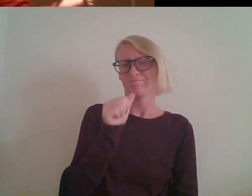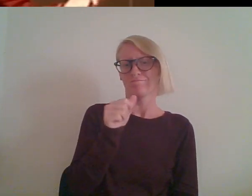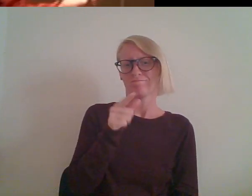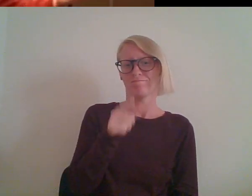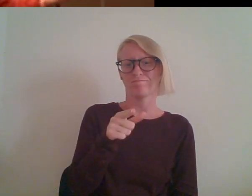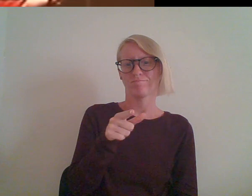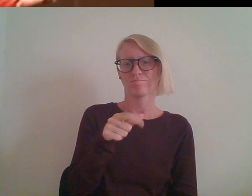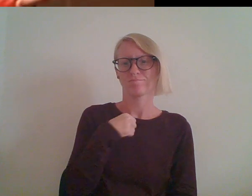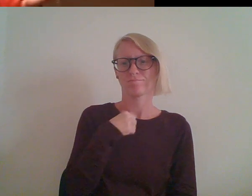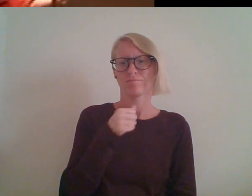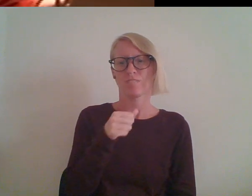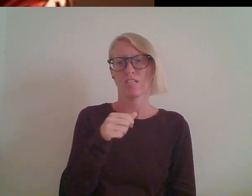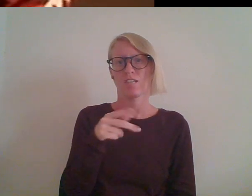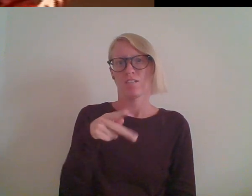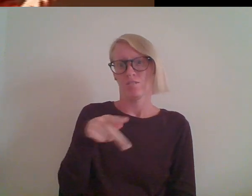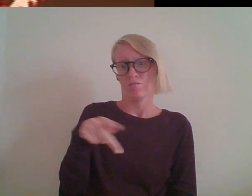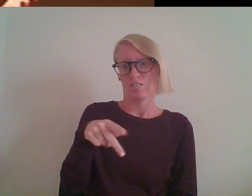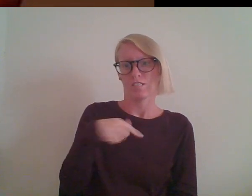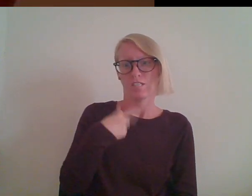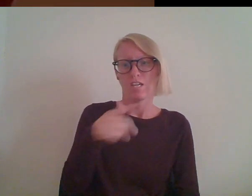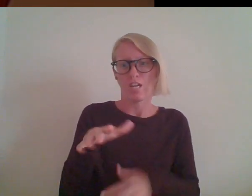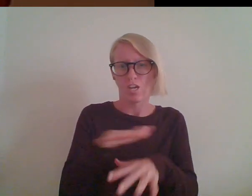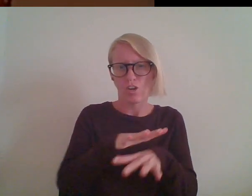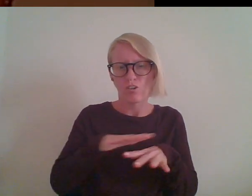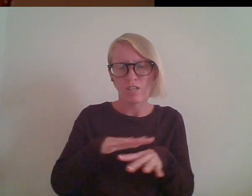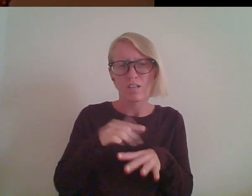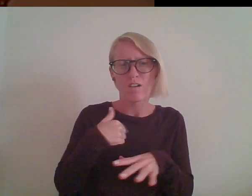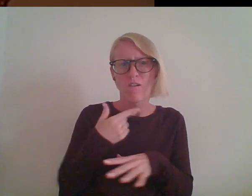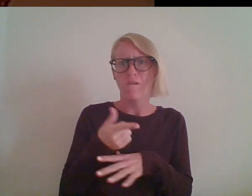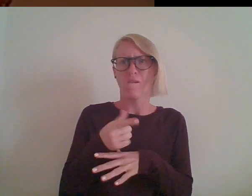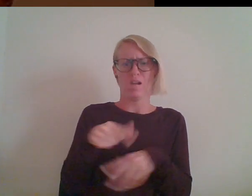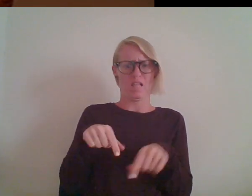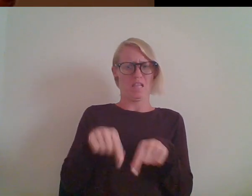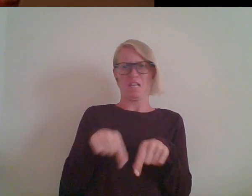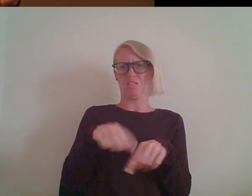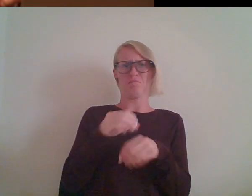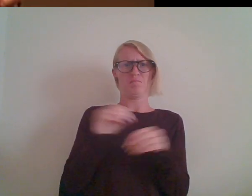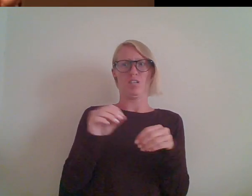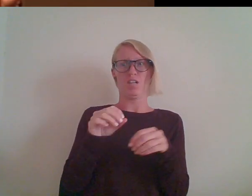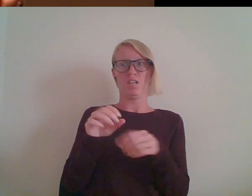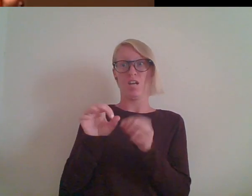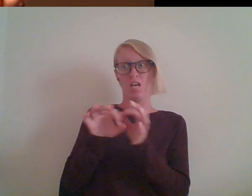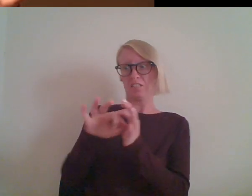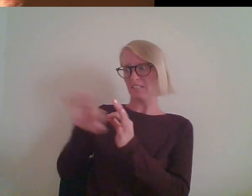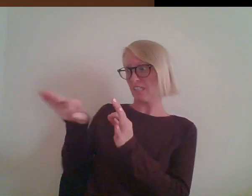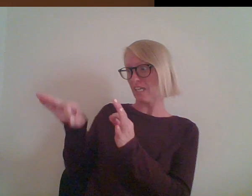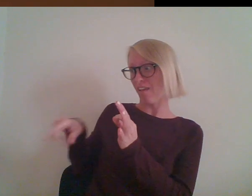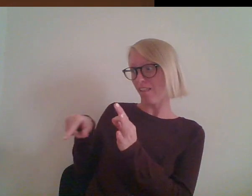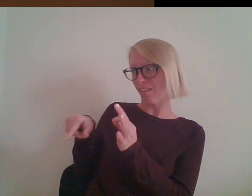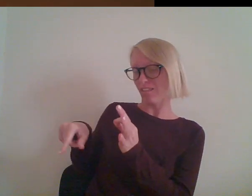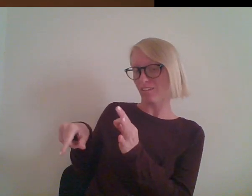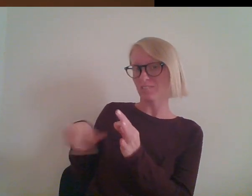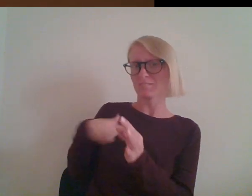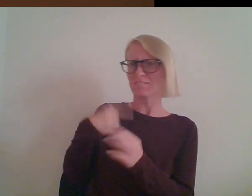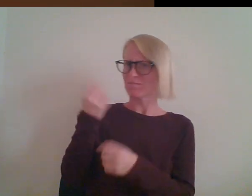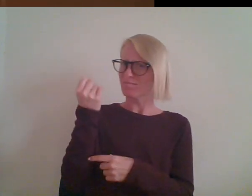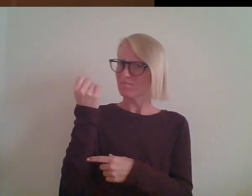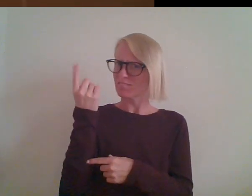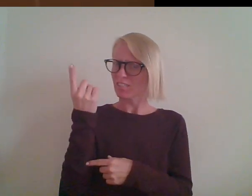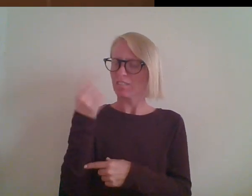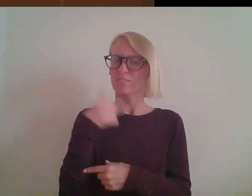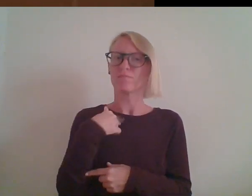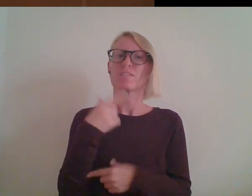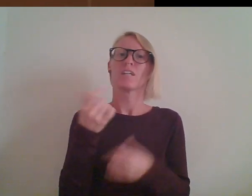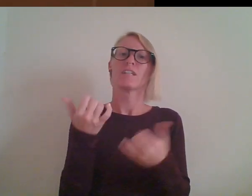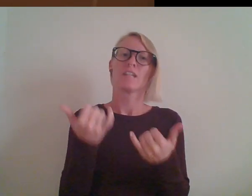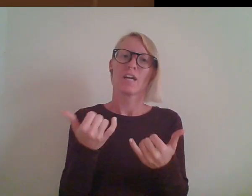no legs. It looks like a little tail. Oh, we had a tail. Got the idea? Well, then we get our arm buds